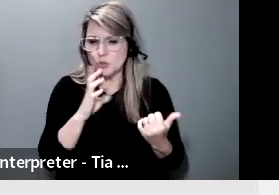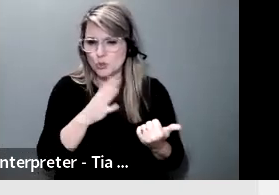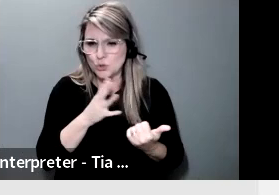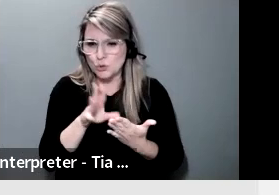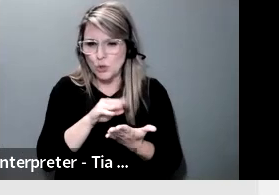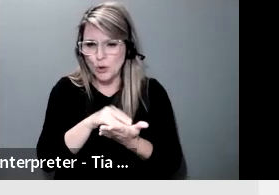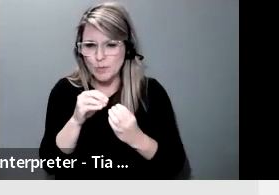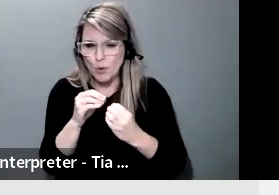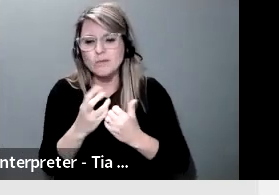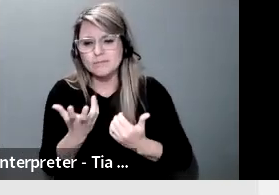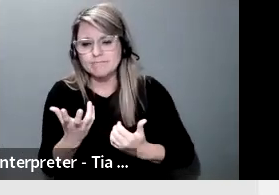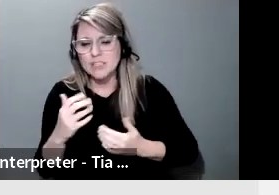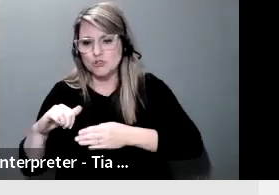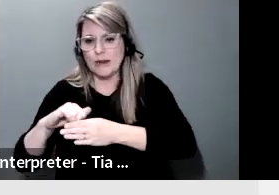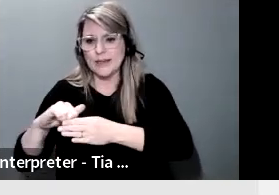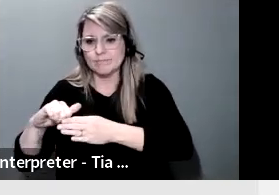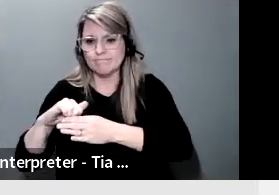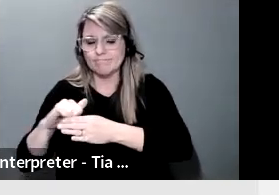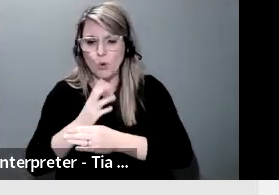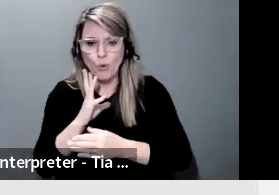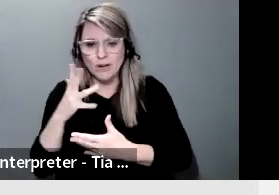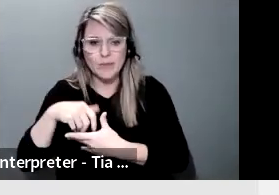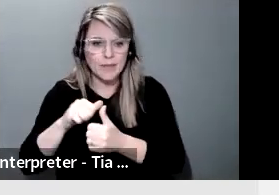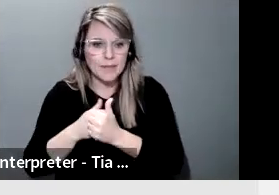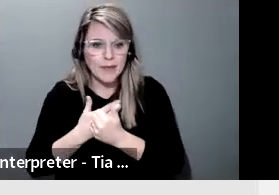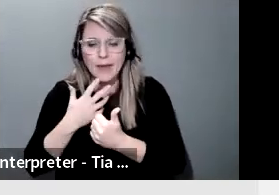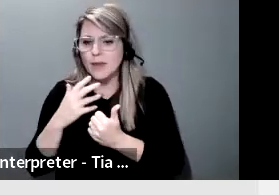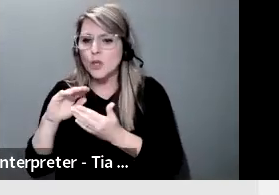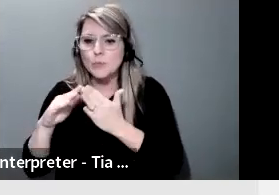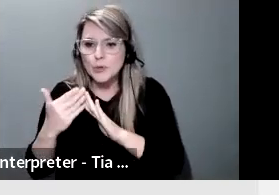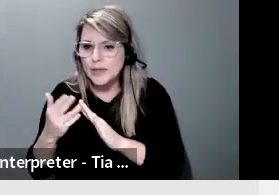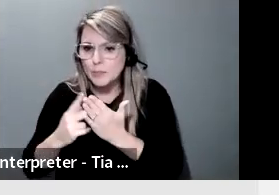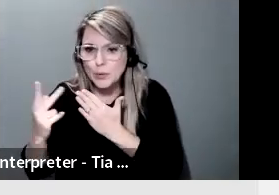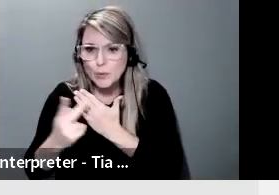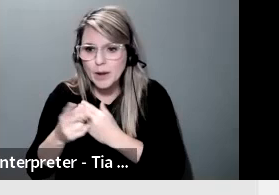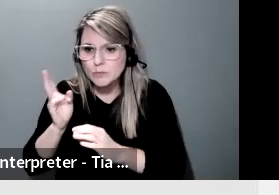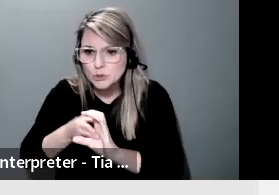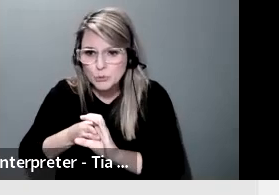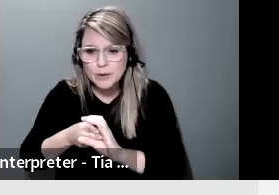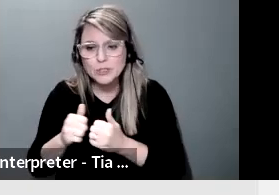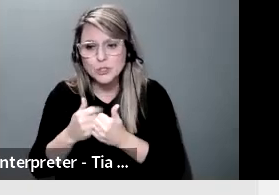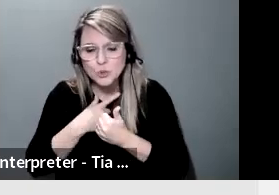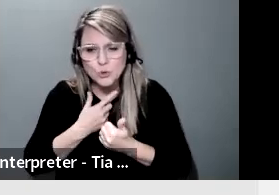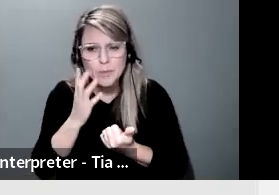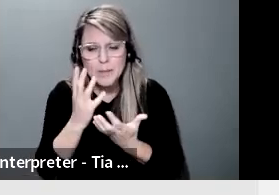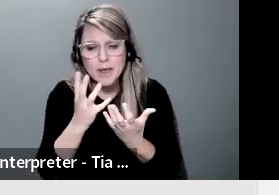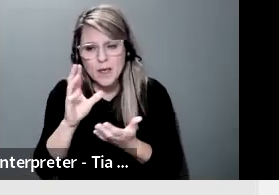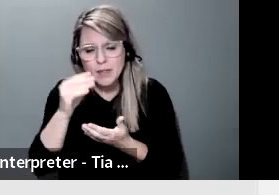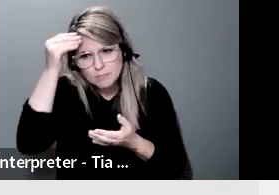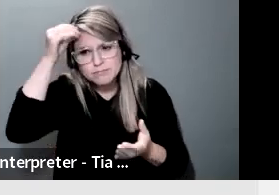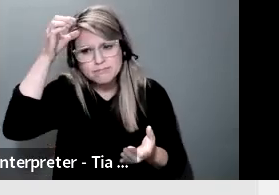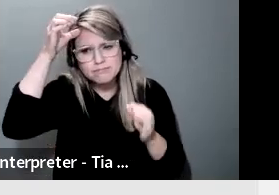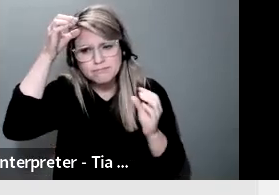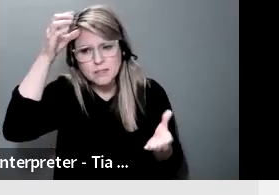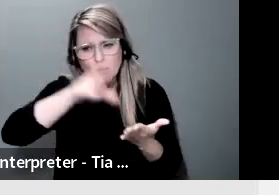learning community around trauma informed care principles. And then maybe another thing I could do is draw feedback from